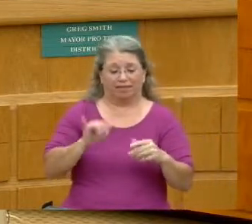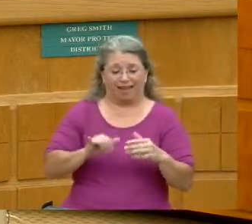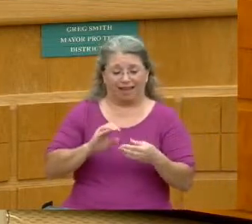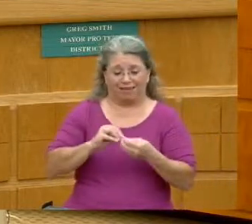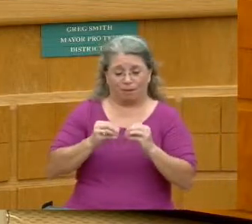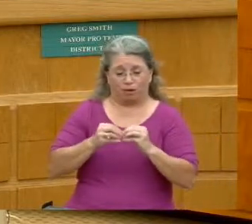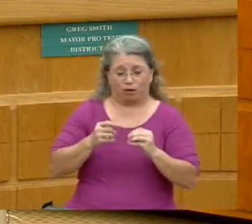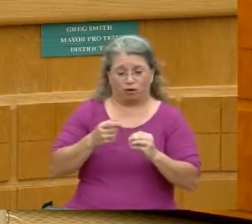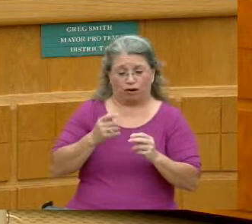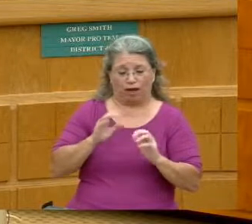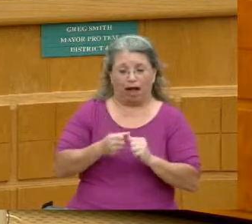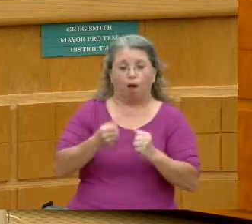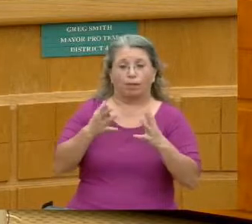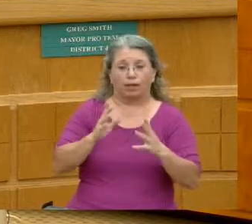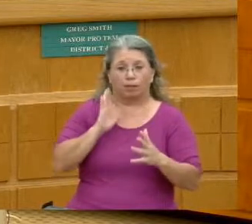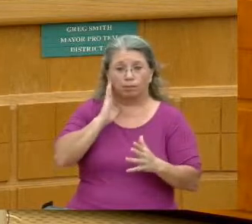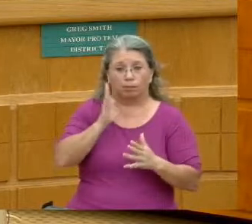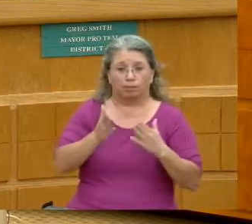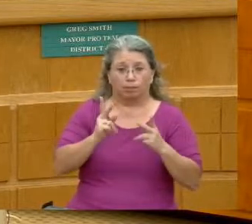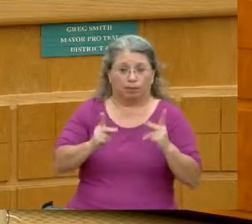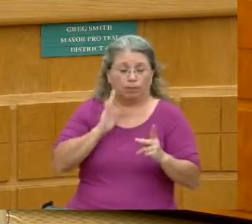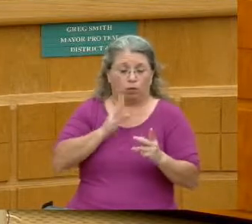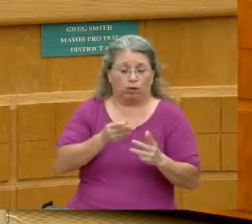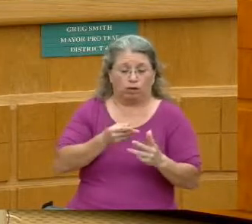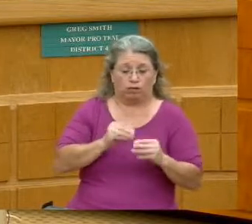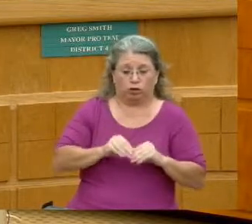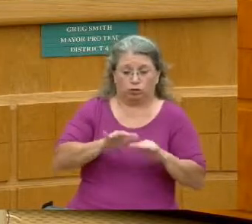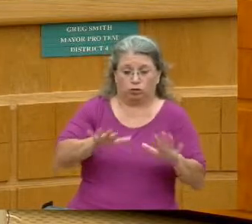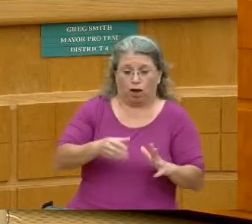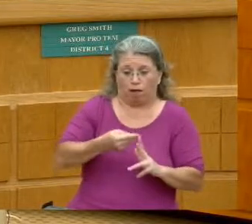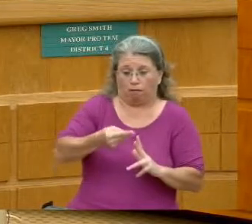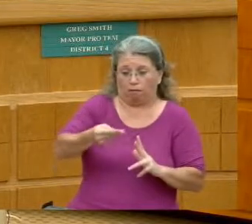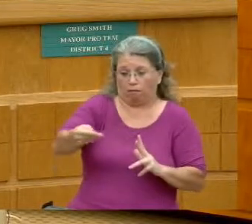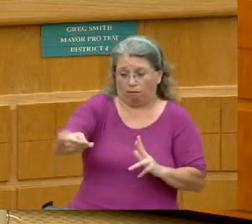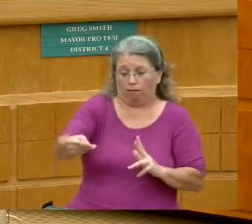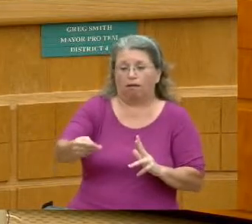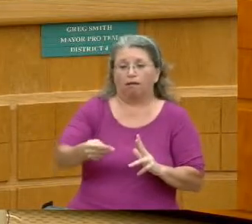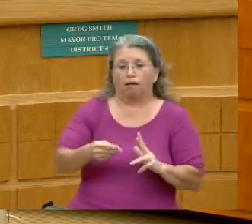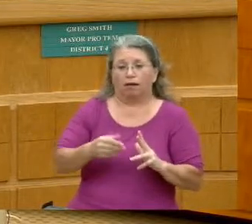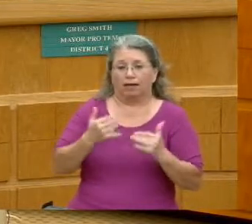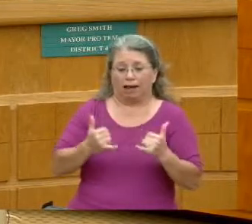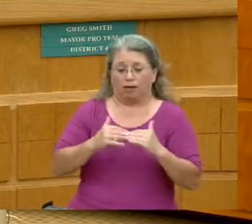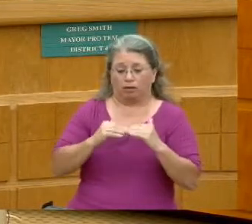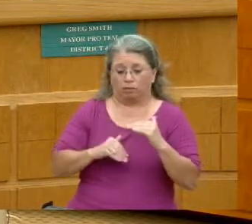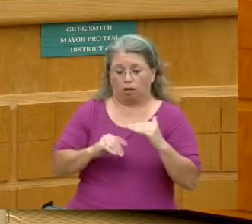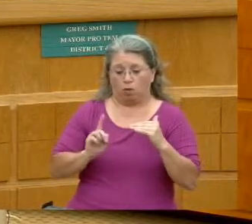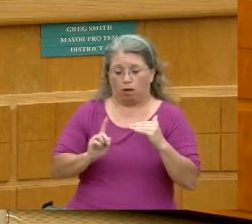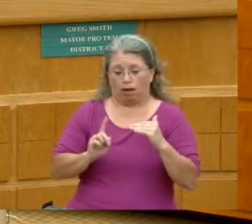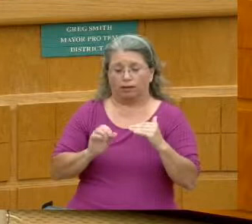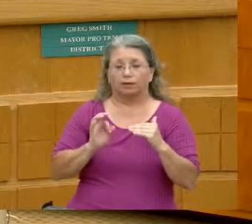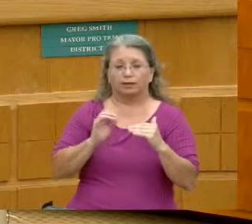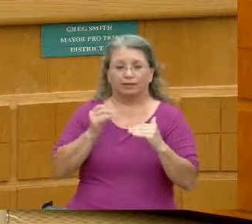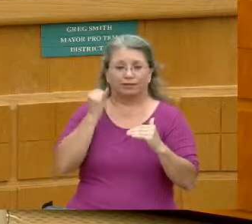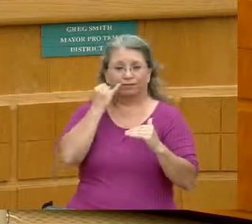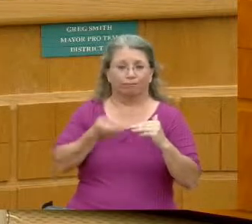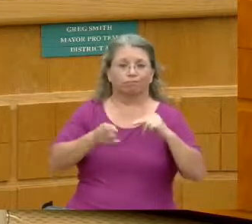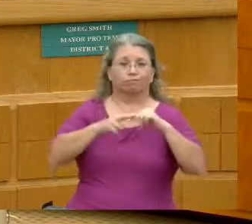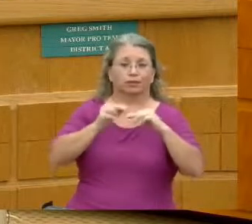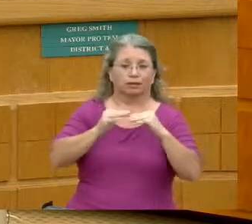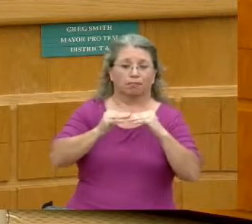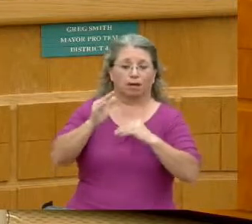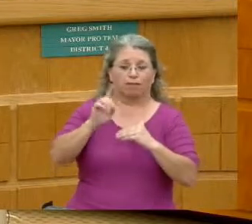above 1, which is what we think we're seeing. Oh, and something that's really important to emphasize, we're nowhere near the limits.